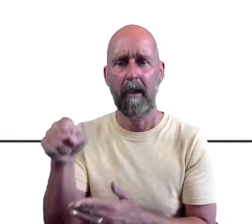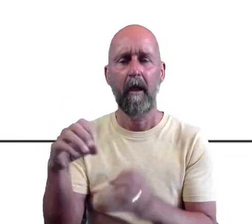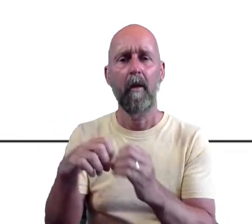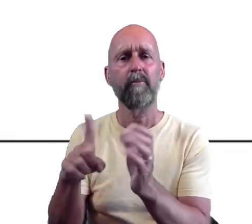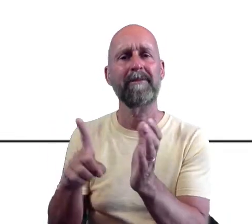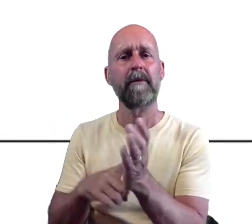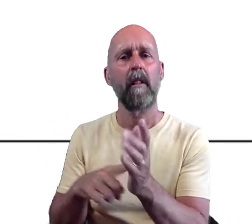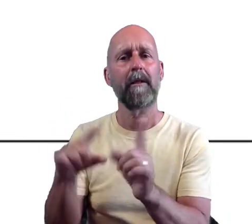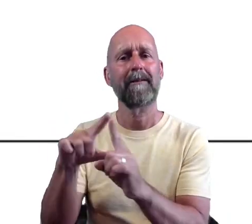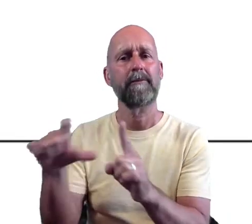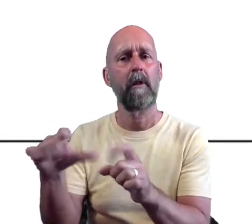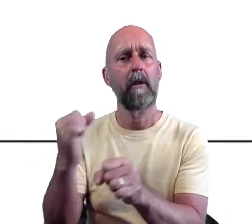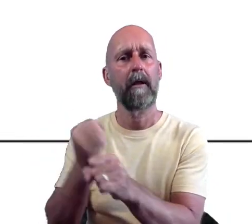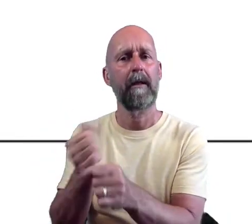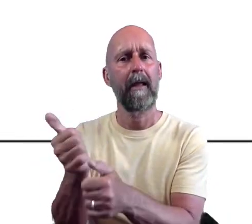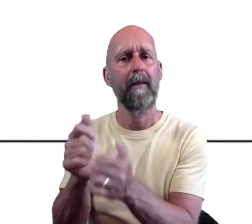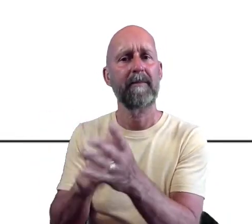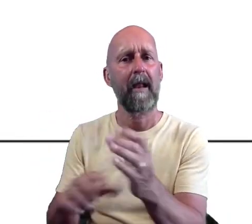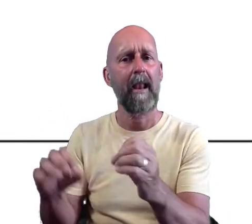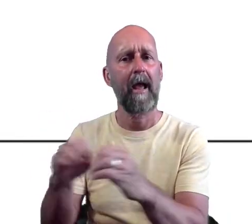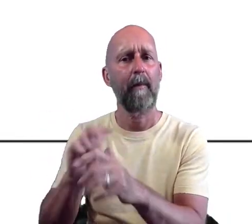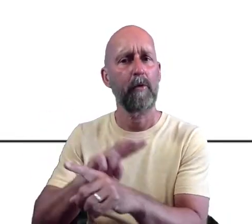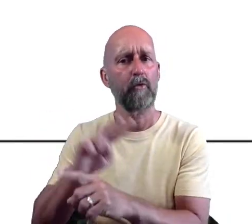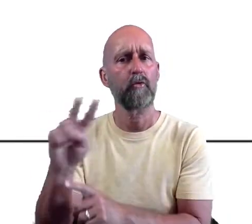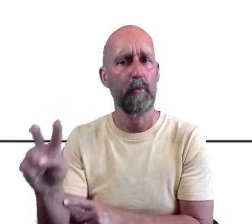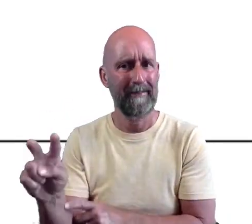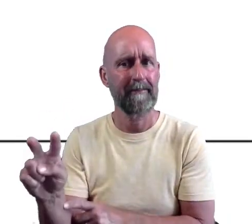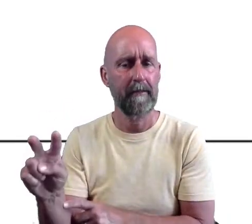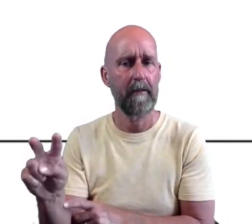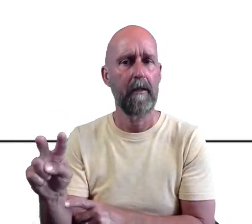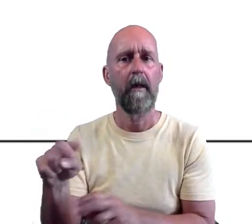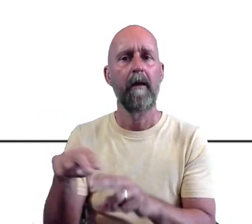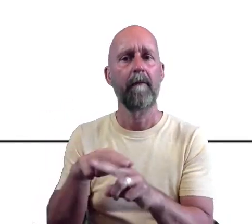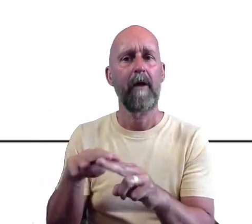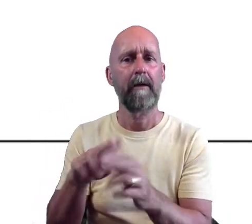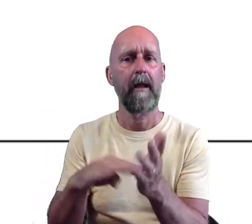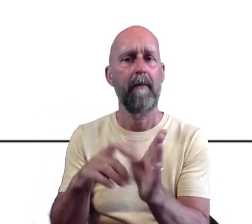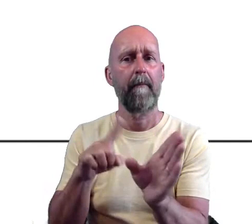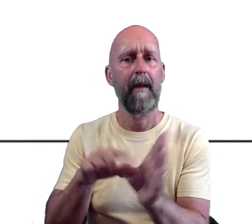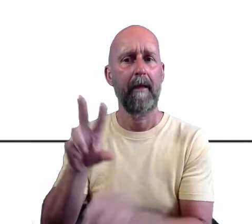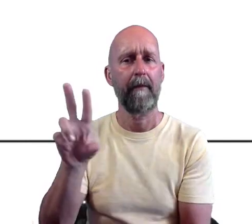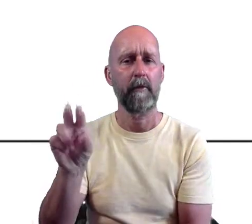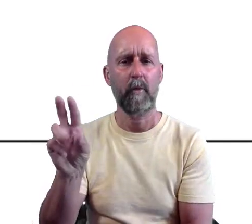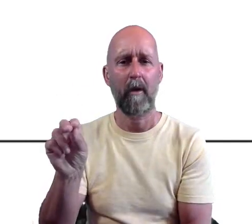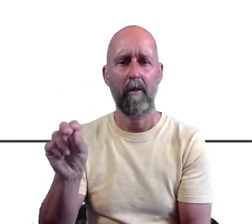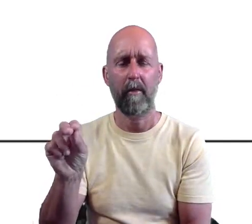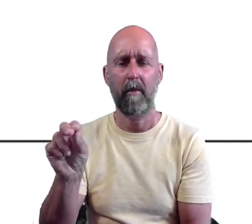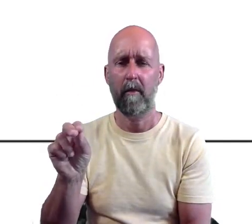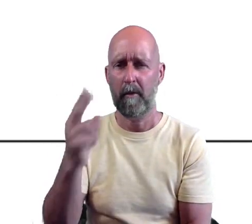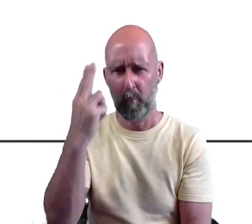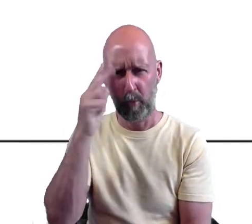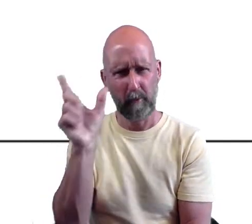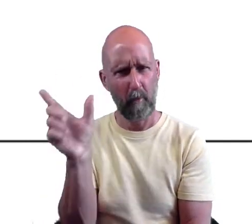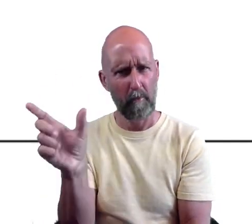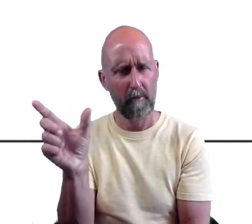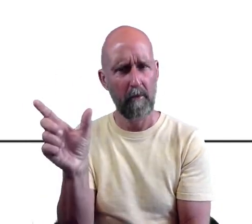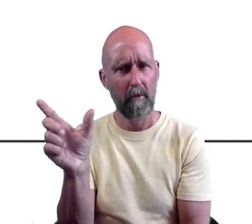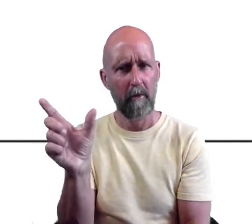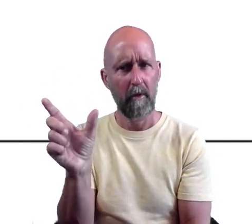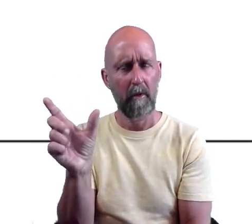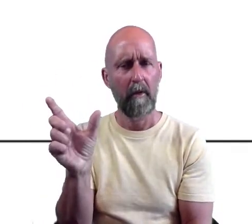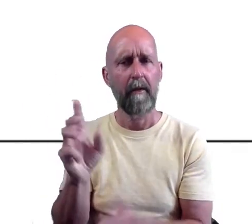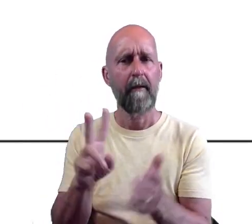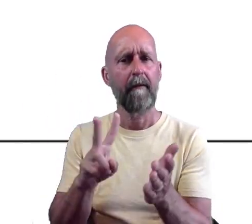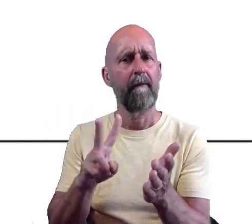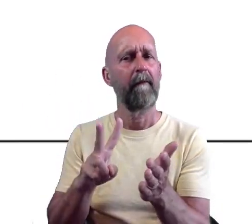Lab. It's 2 weeks' time, Friday, 12th of May. What's it called? Virtual Realities as Time Travel is what